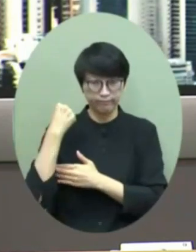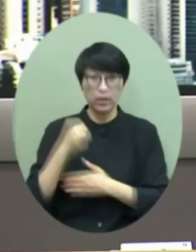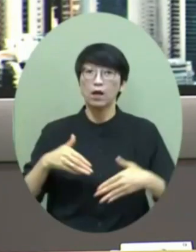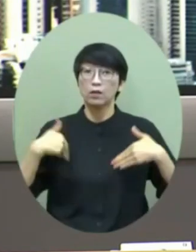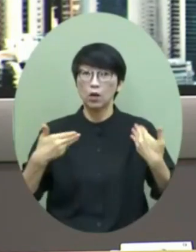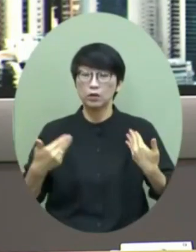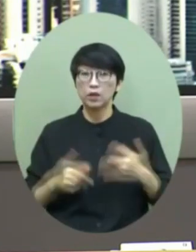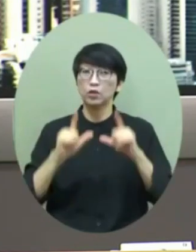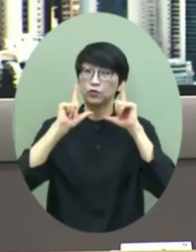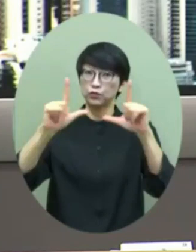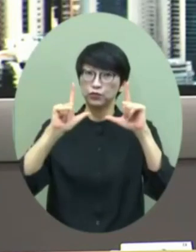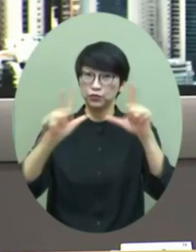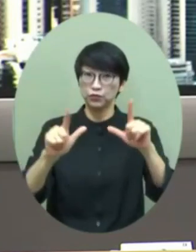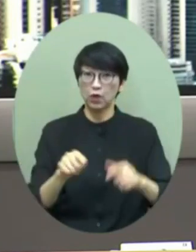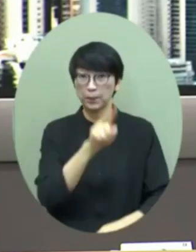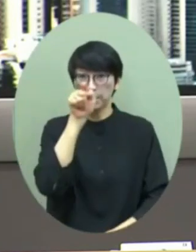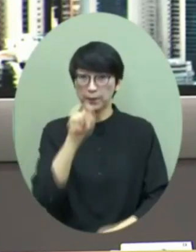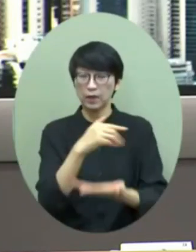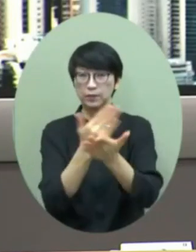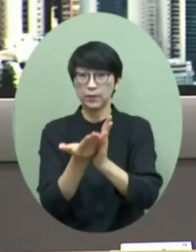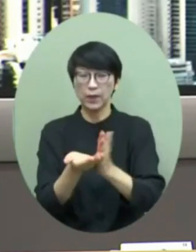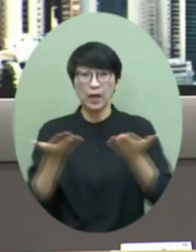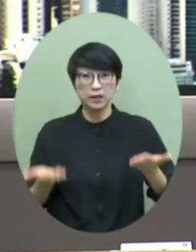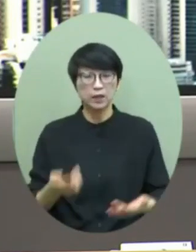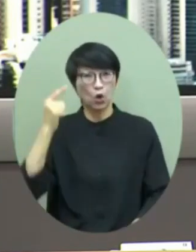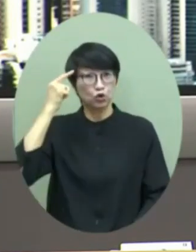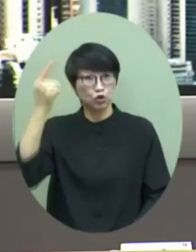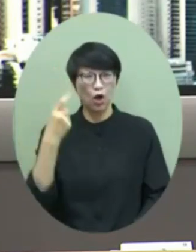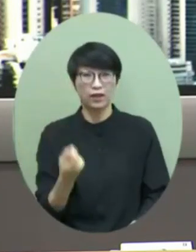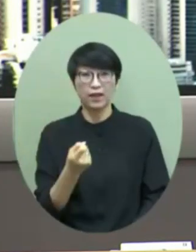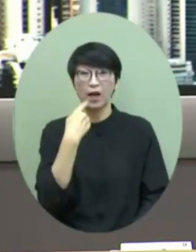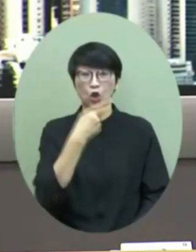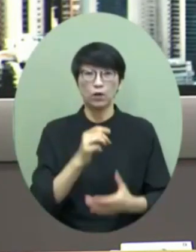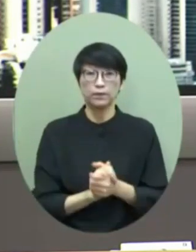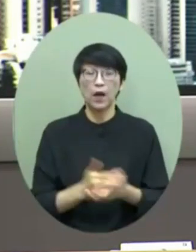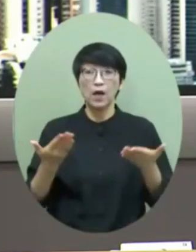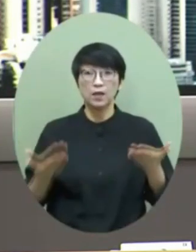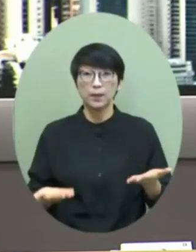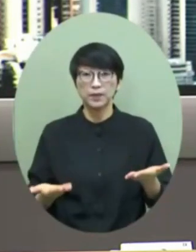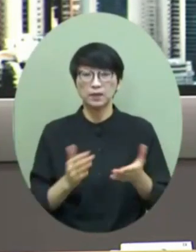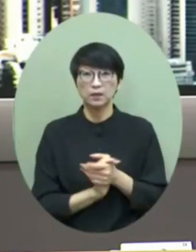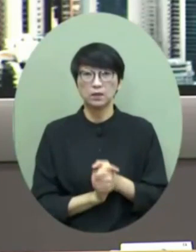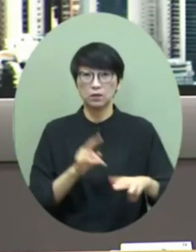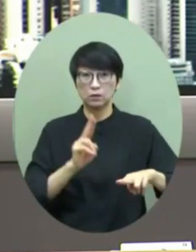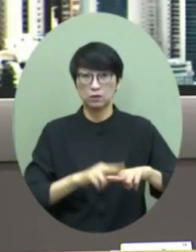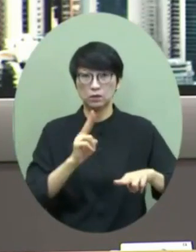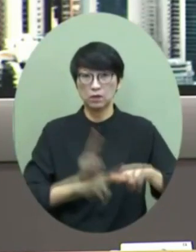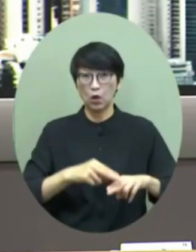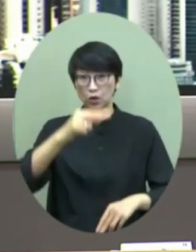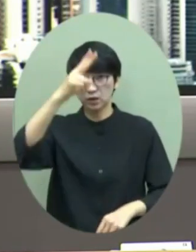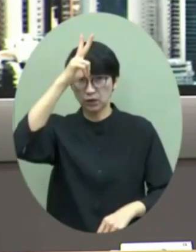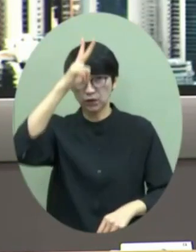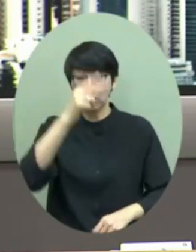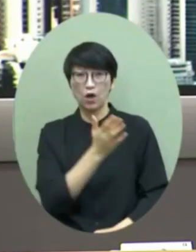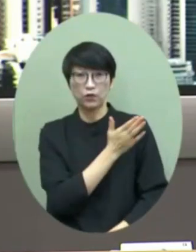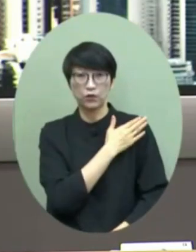for Justice, and the Secretary for Security will try our best to answer your questions. Now, I would just like to